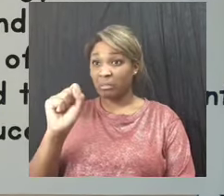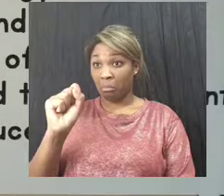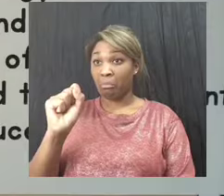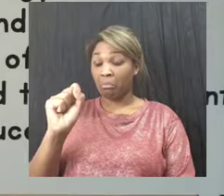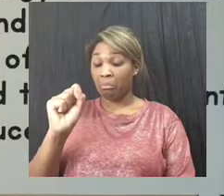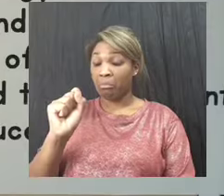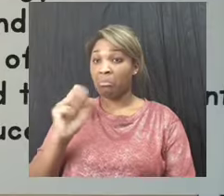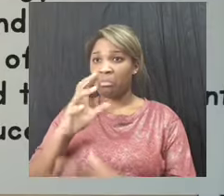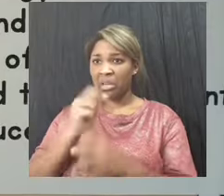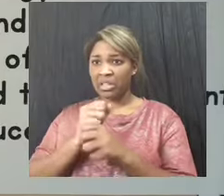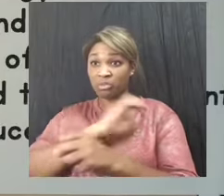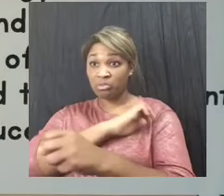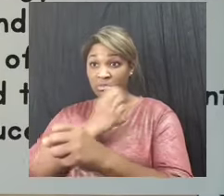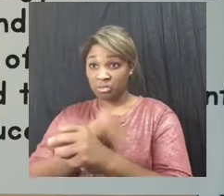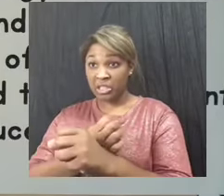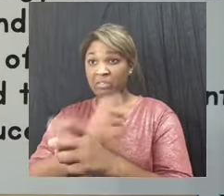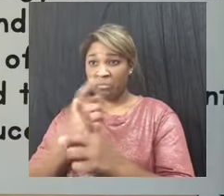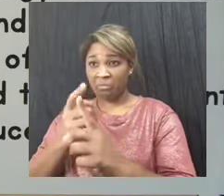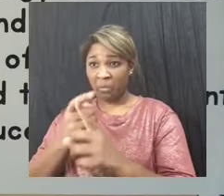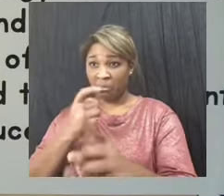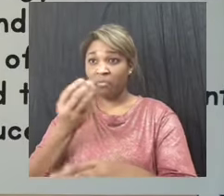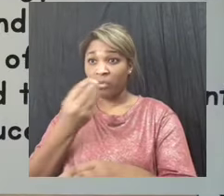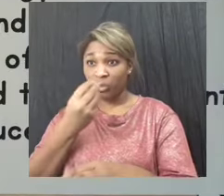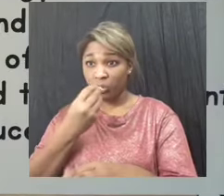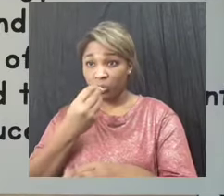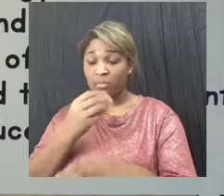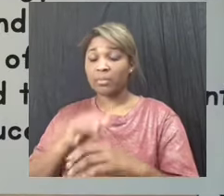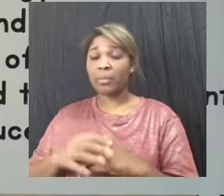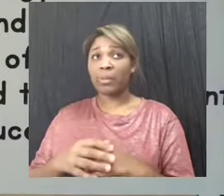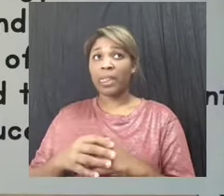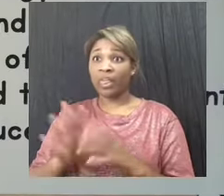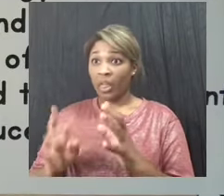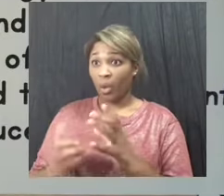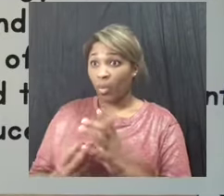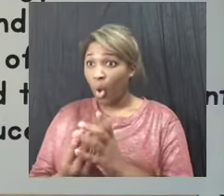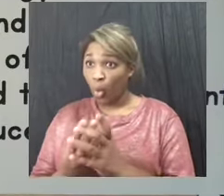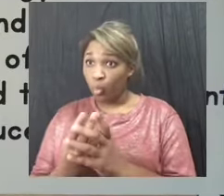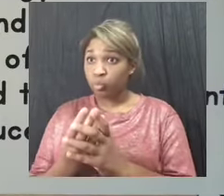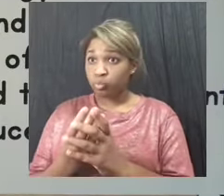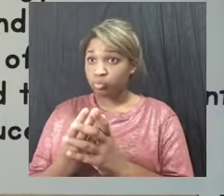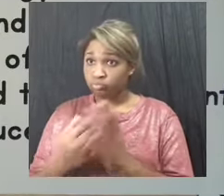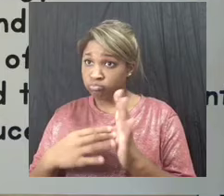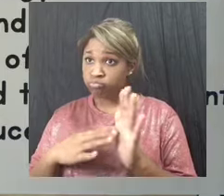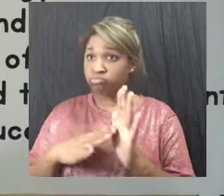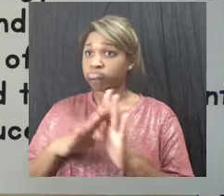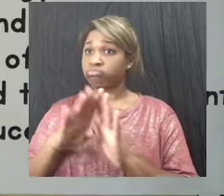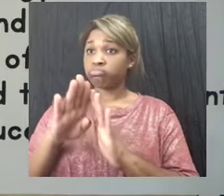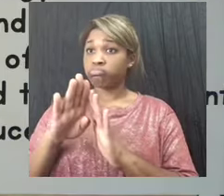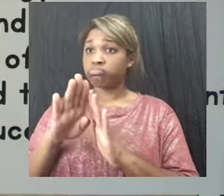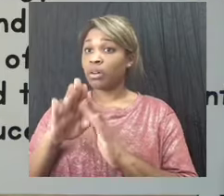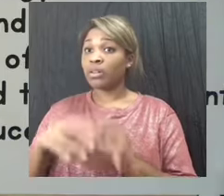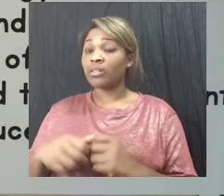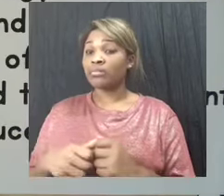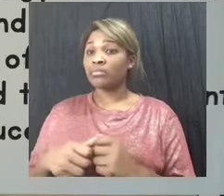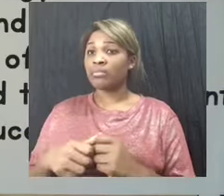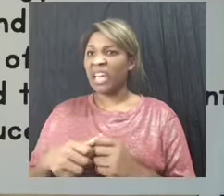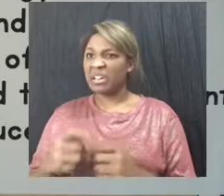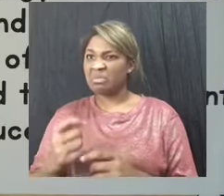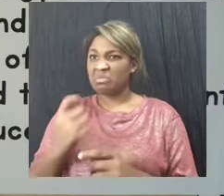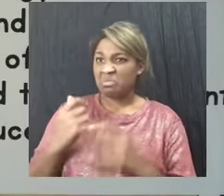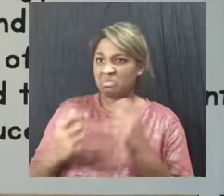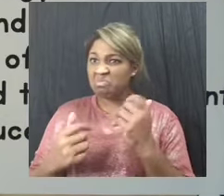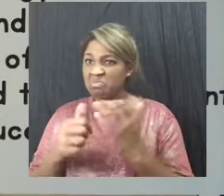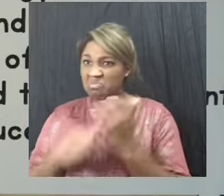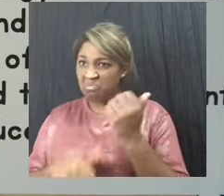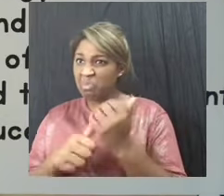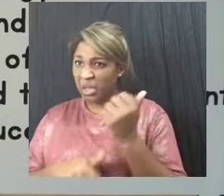get energy from food. They grow and develop. They get rid of waste. They